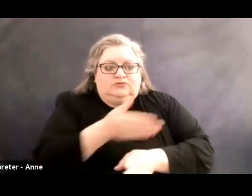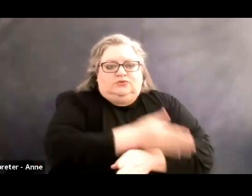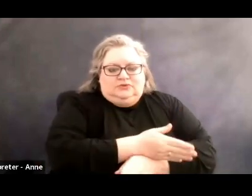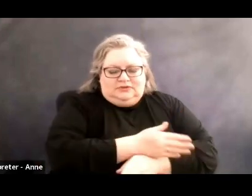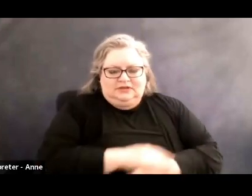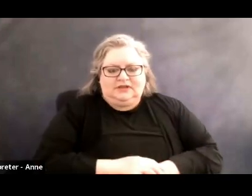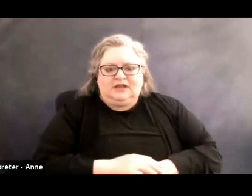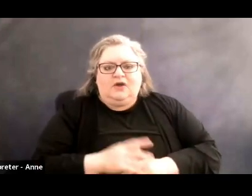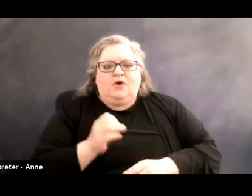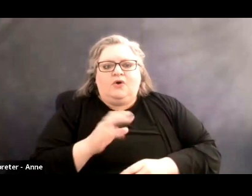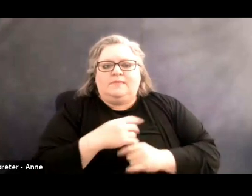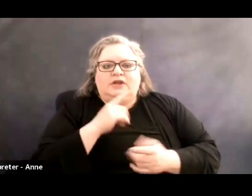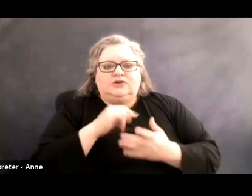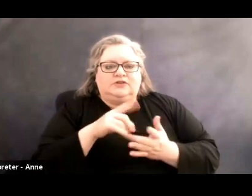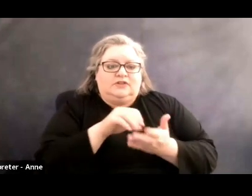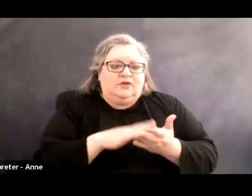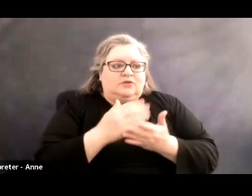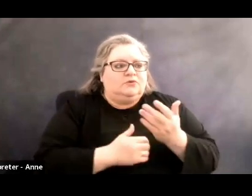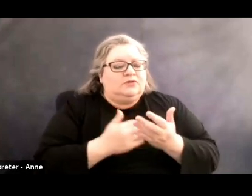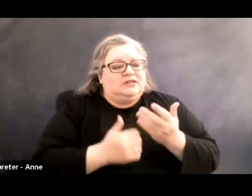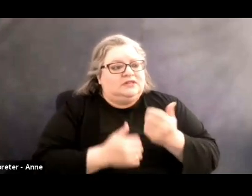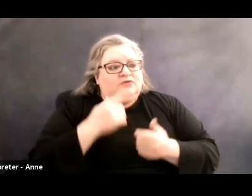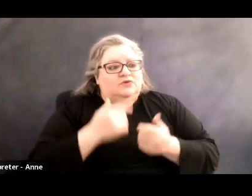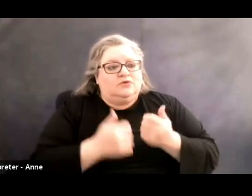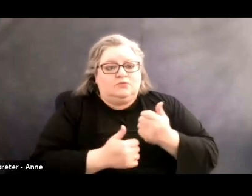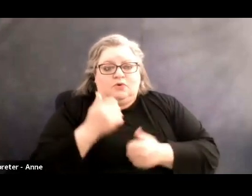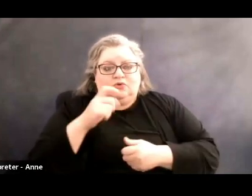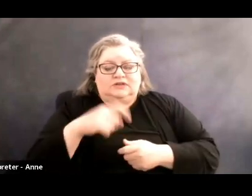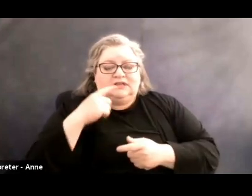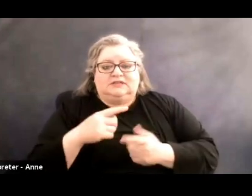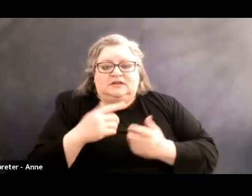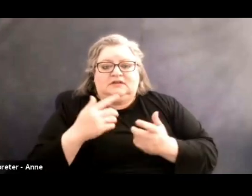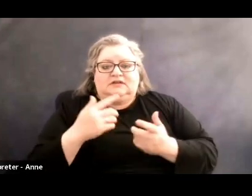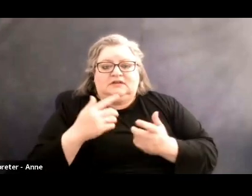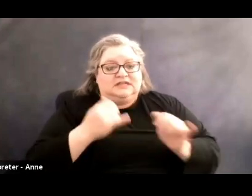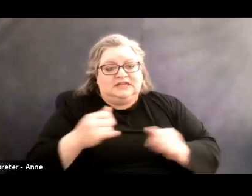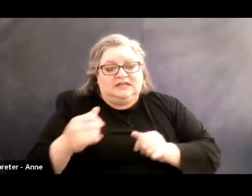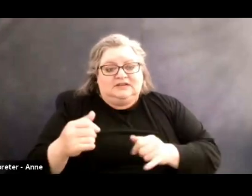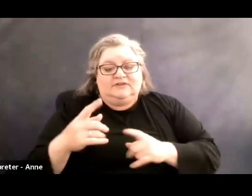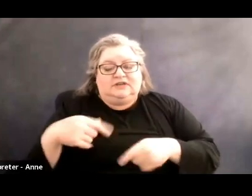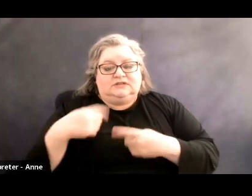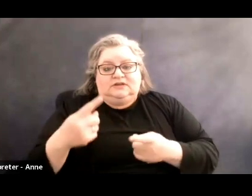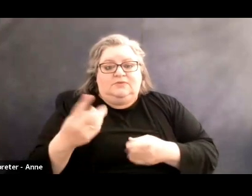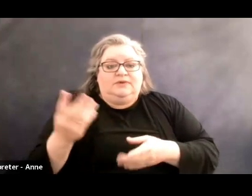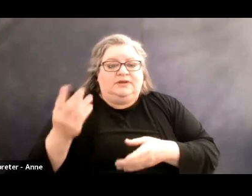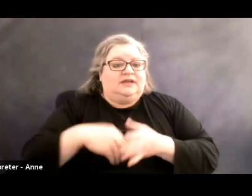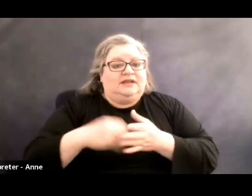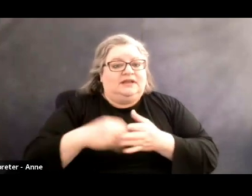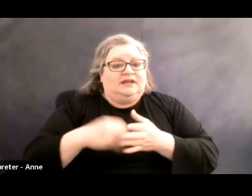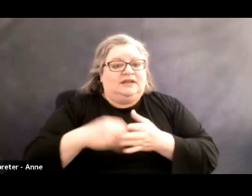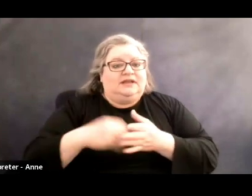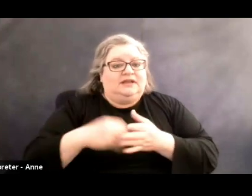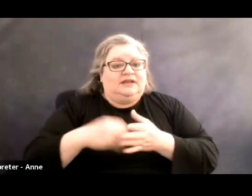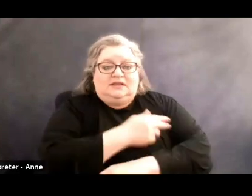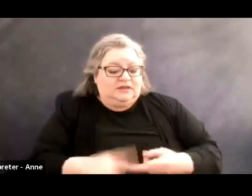our most in needs list when it comes to mental health services across the nation, these individuals have been in and out of crisis hospitals, they've been in